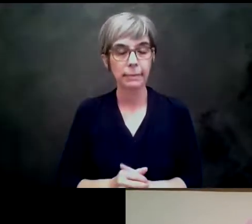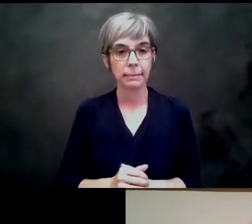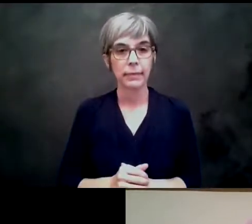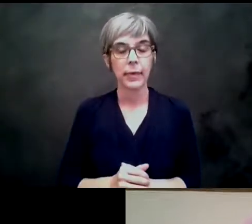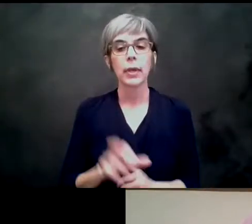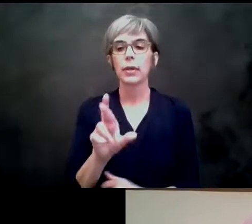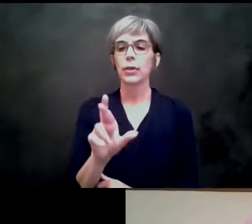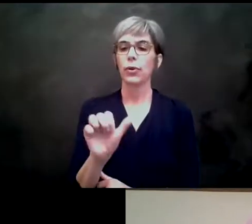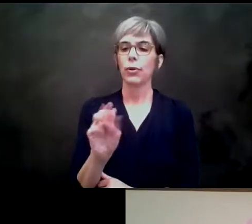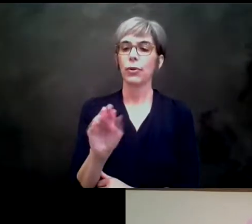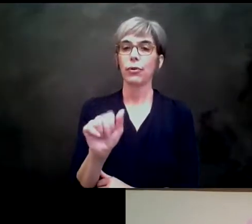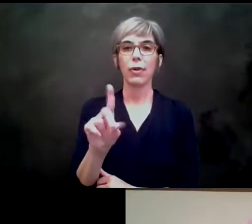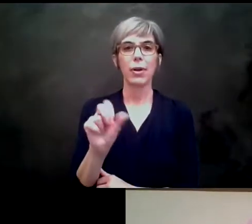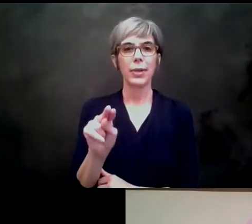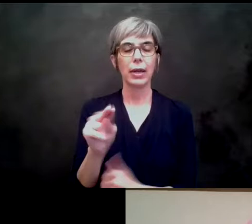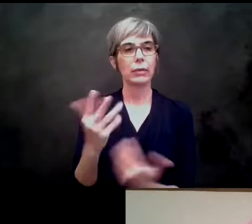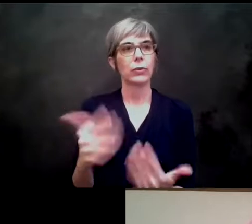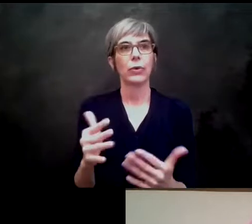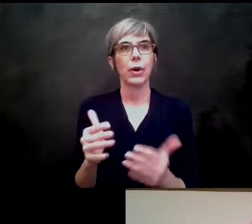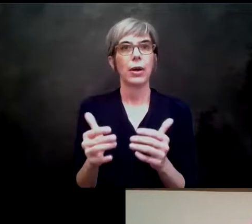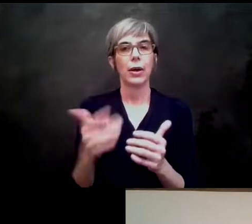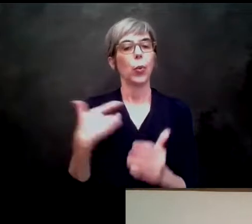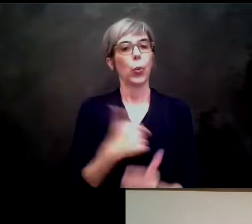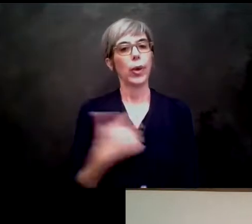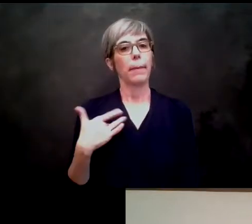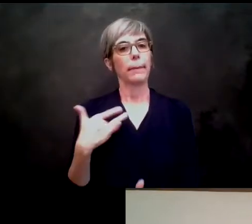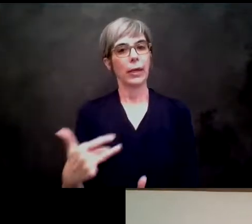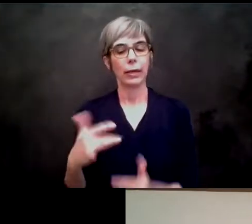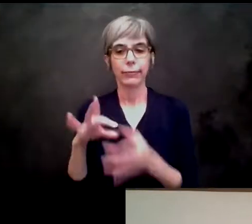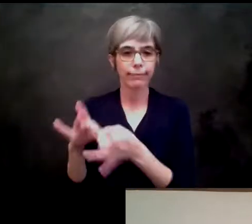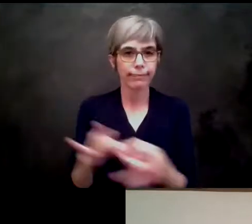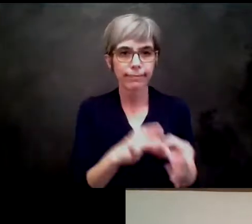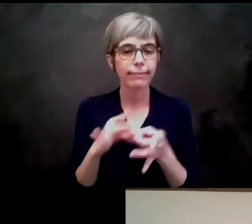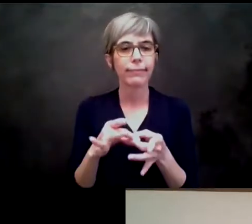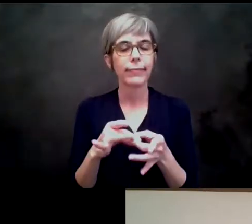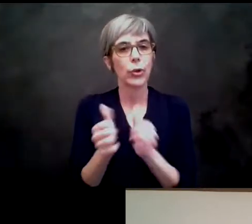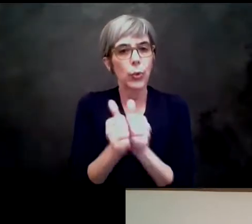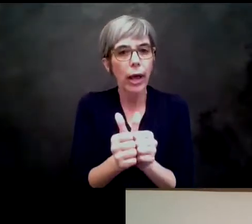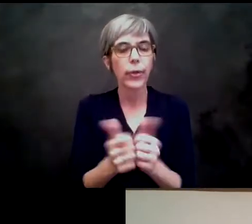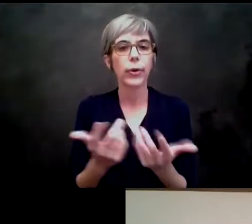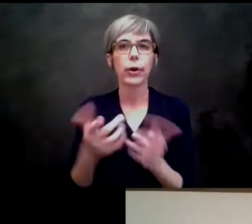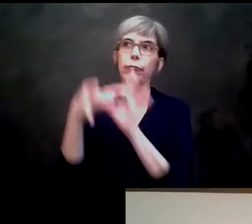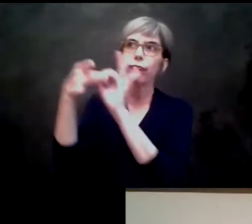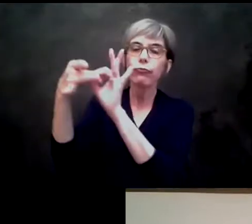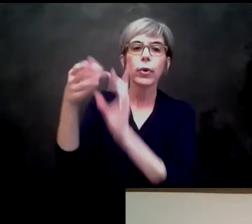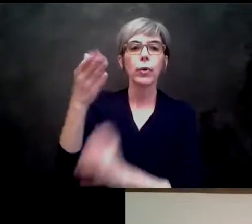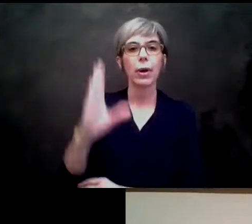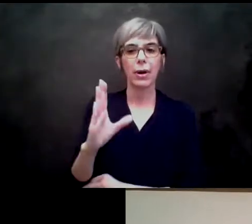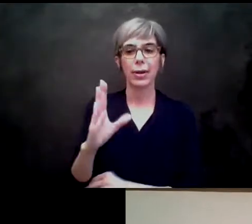Ramadan is our most connected time physically and spiritually with our community, but then came